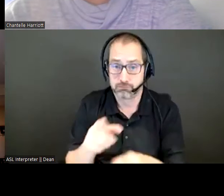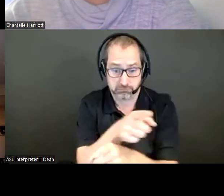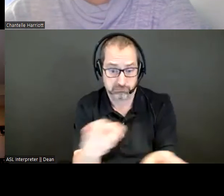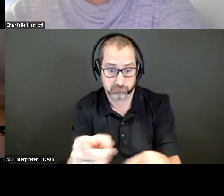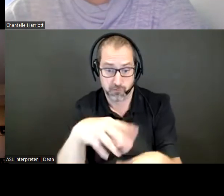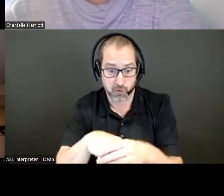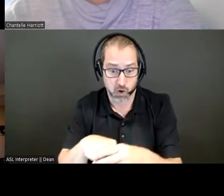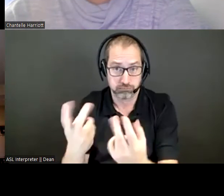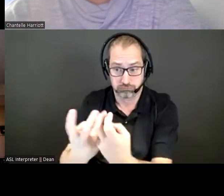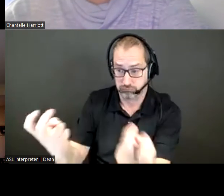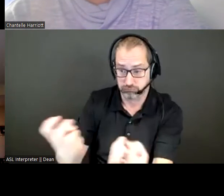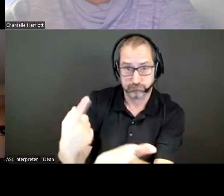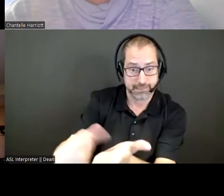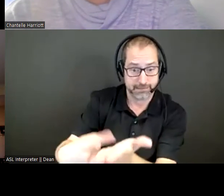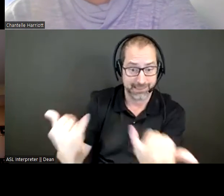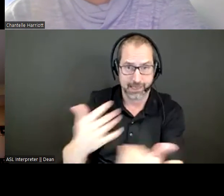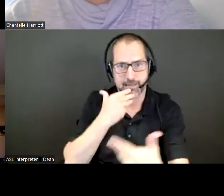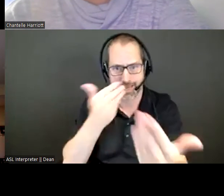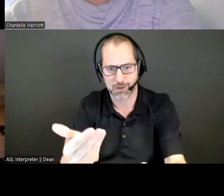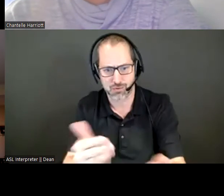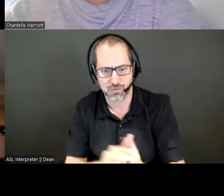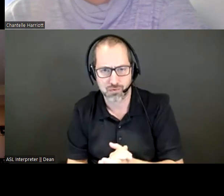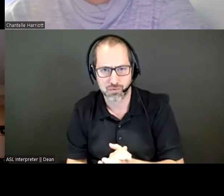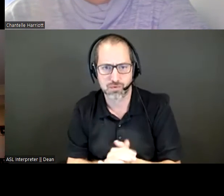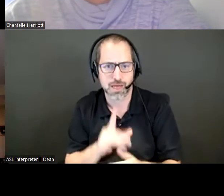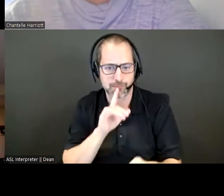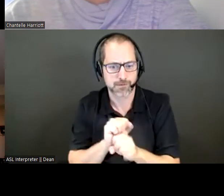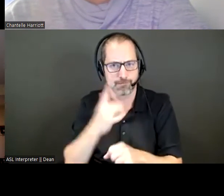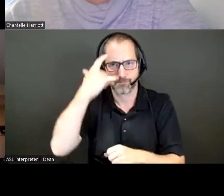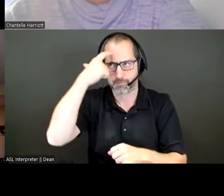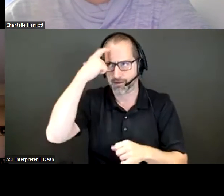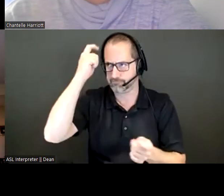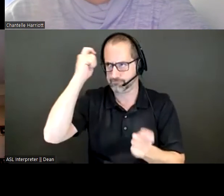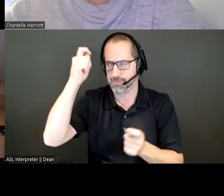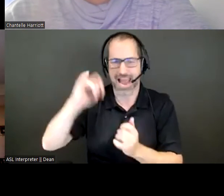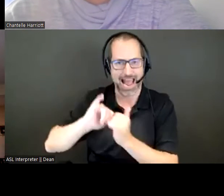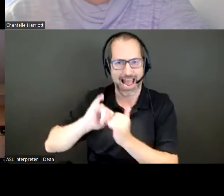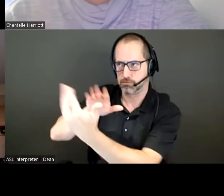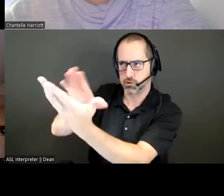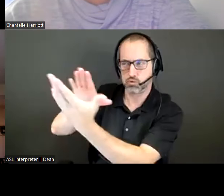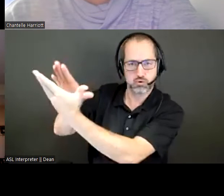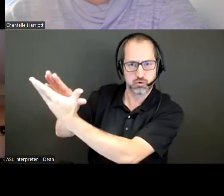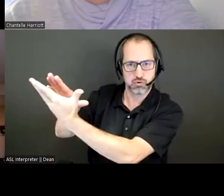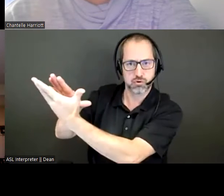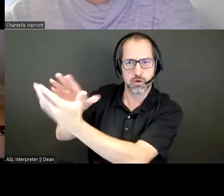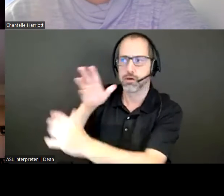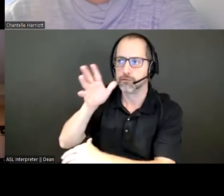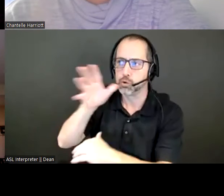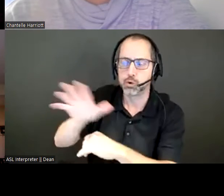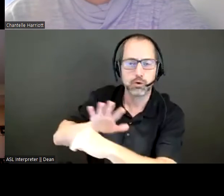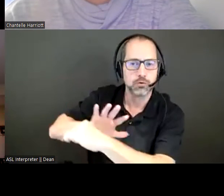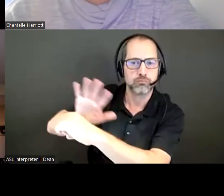today, because that has also shifted the way I am going to approach future